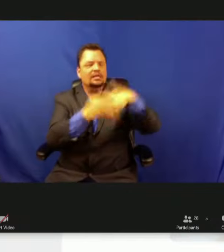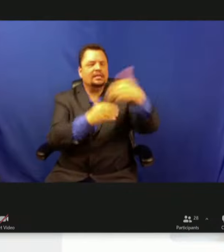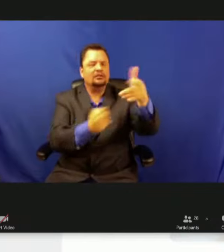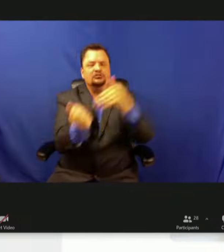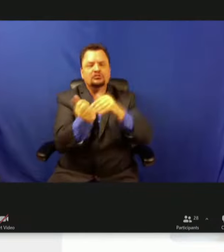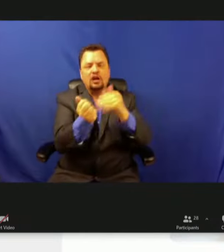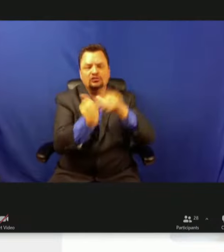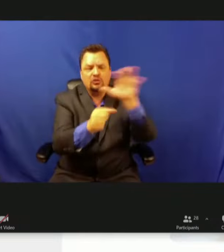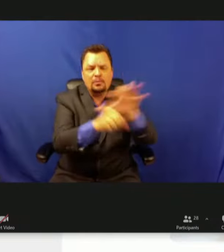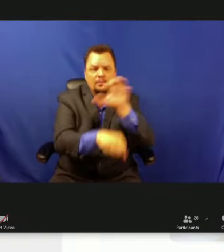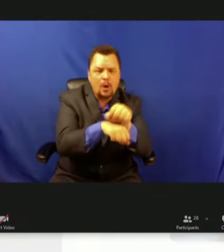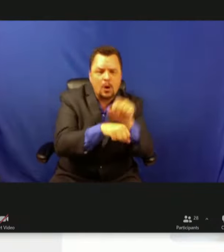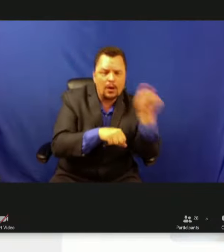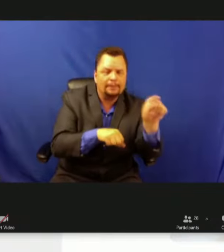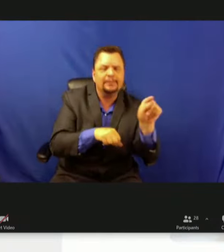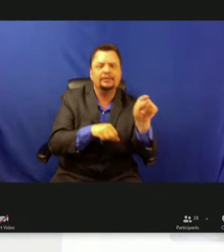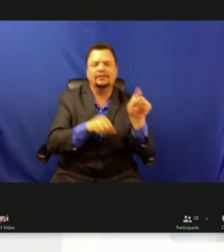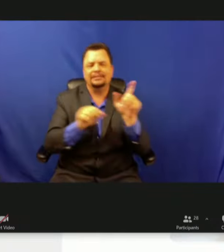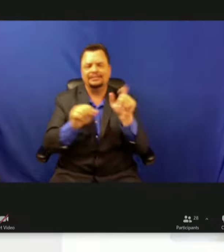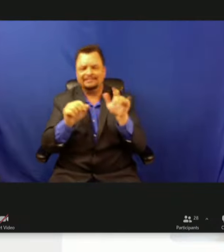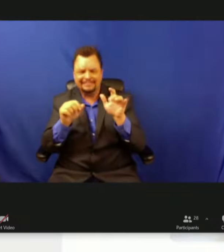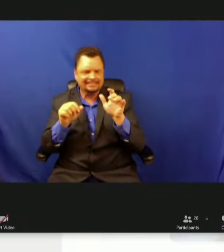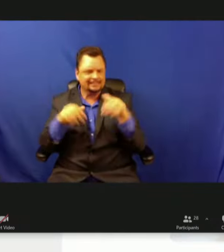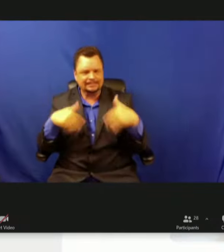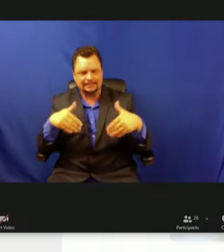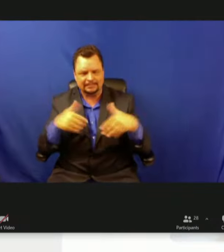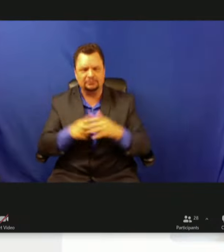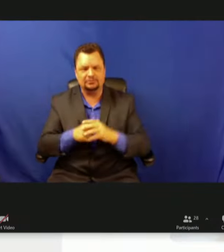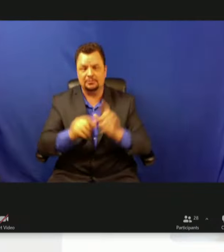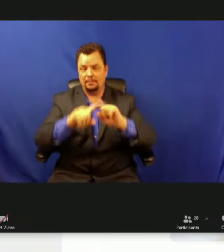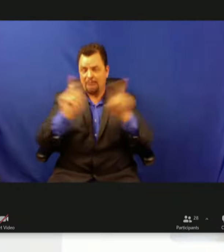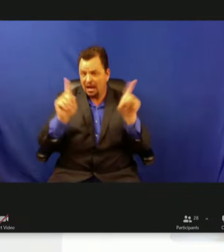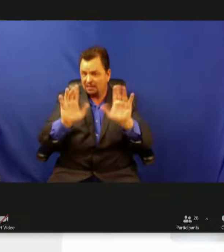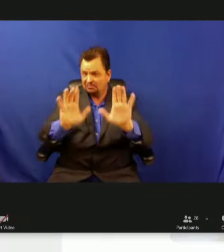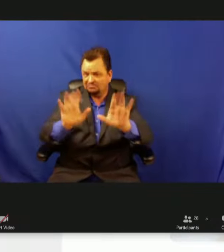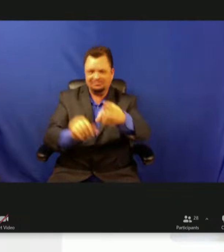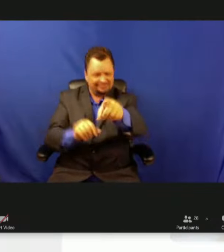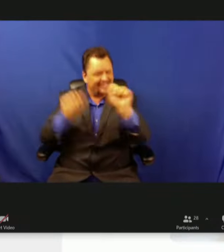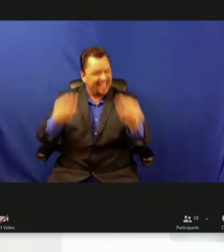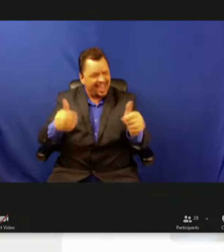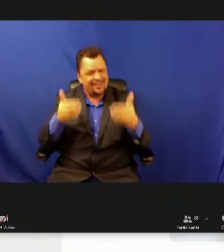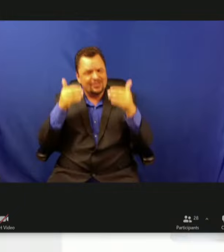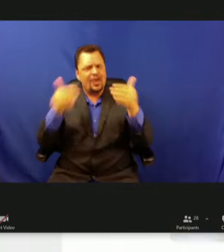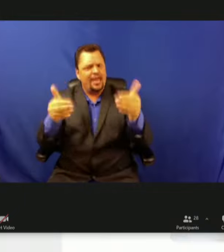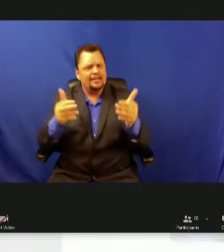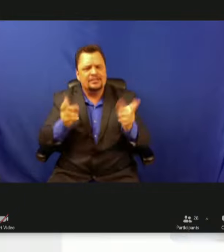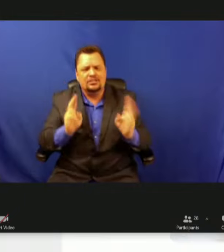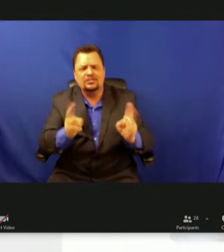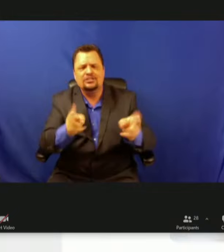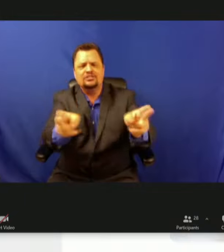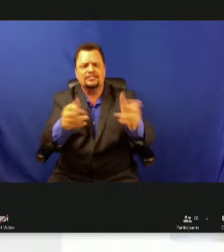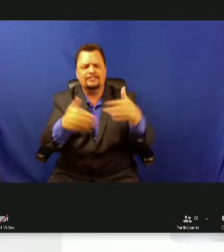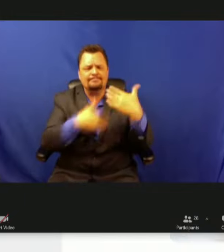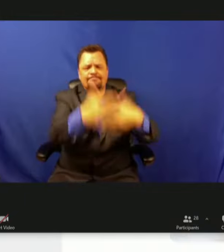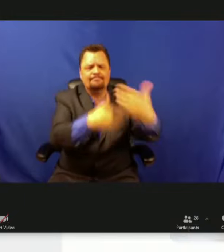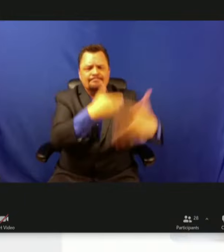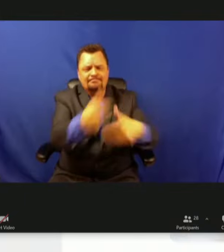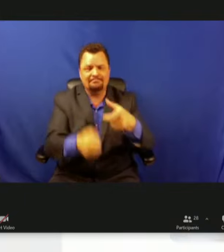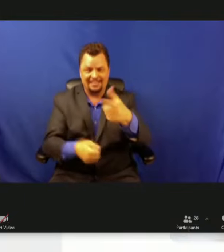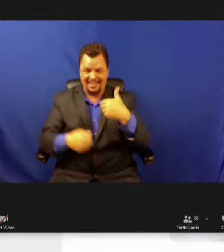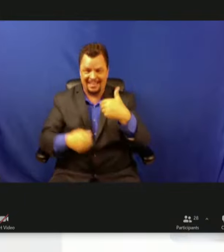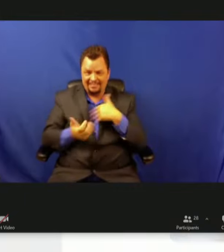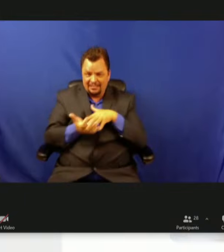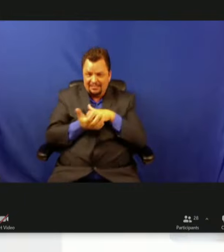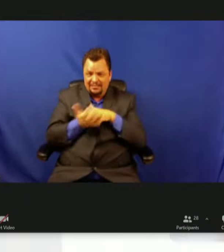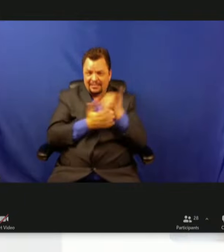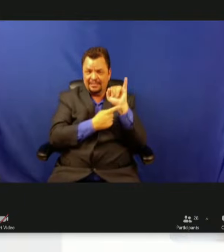that initial rush. But you can beat the rush for your booster now if you have a weak immune system, are older and have a weak immune system. You simply say that